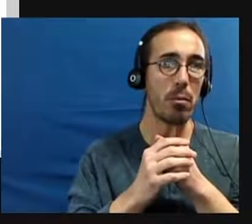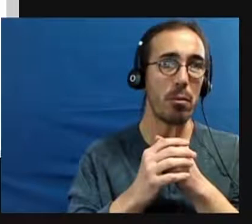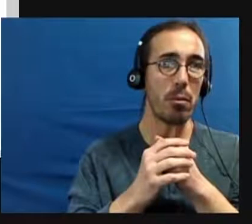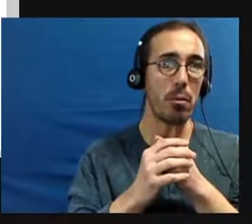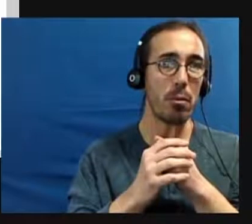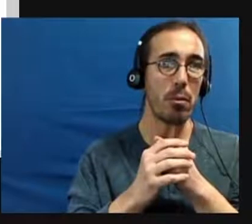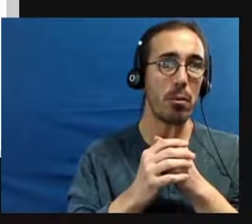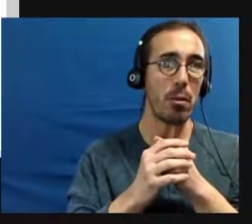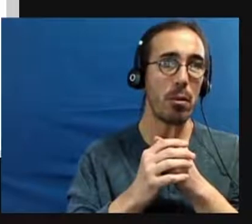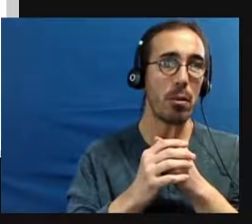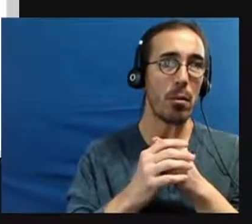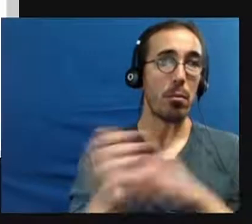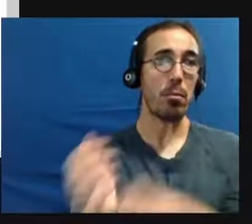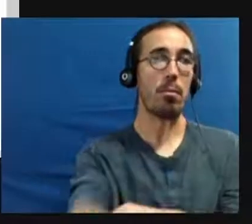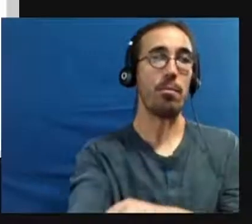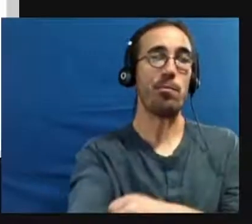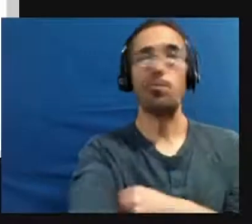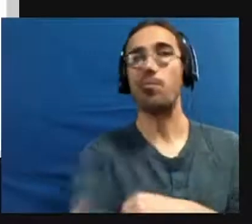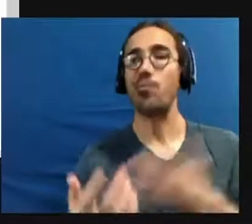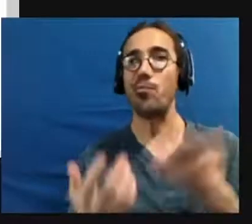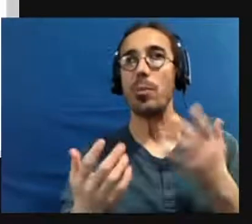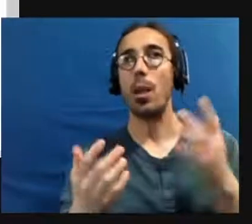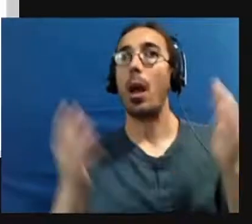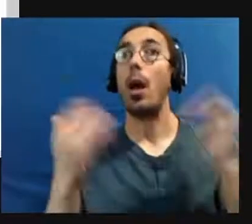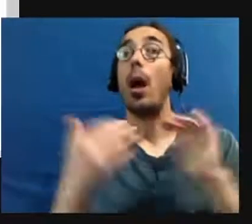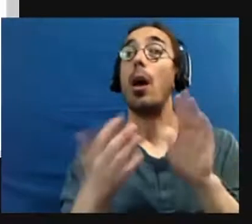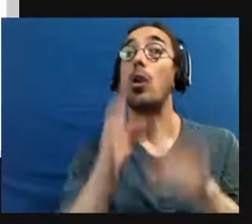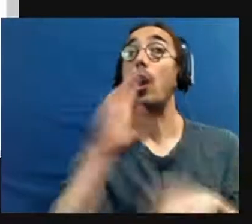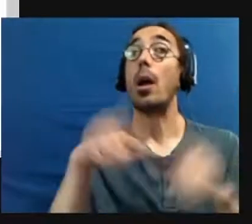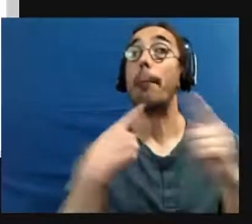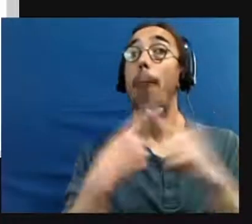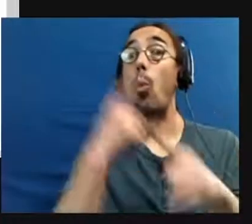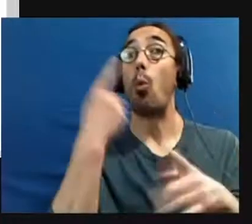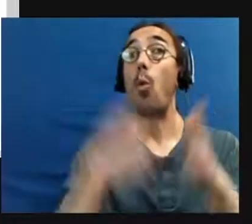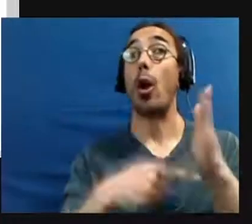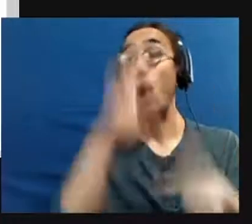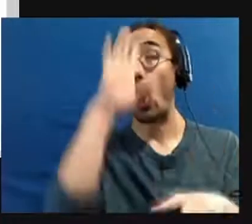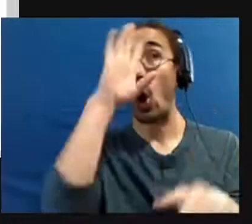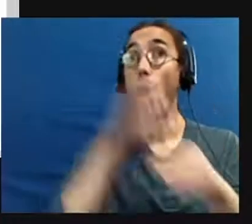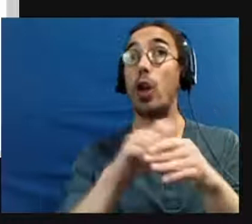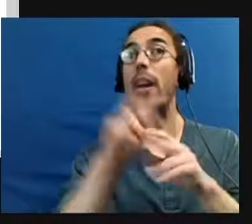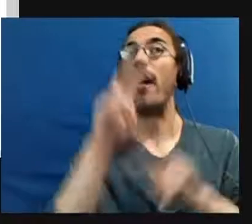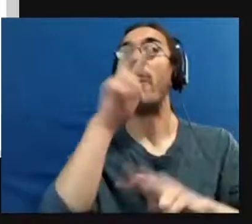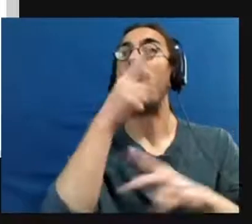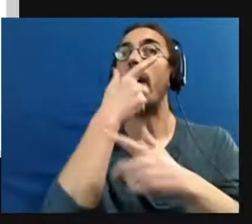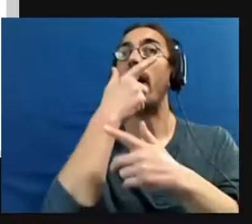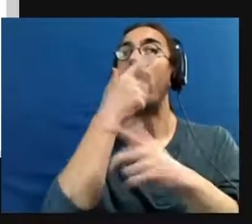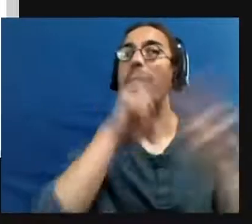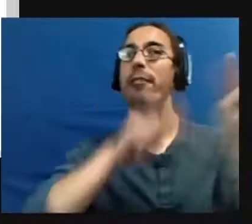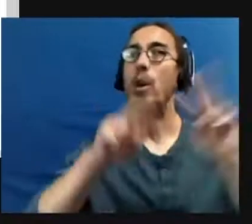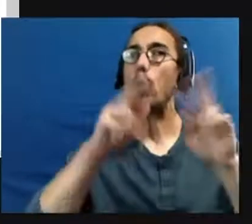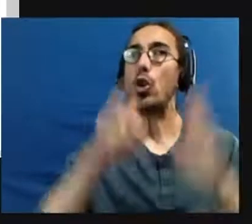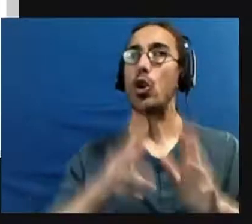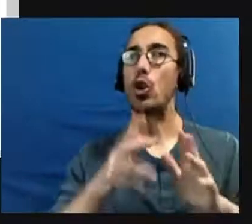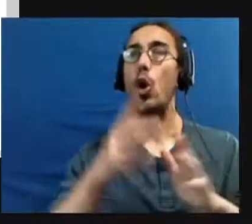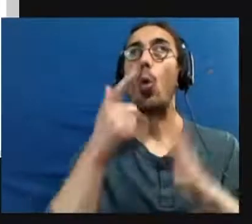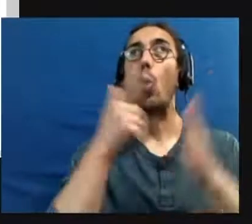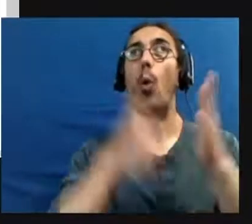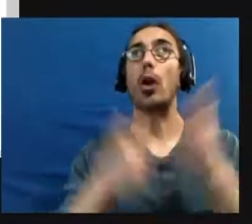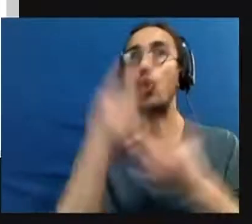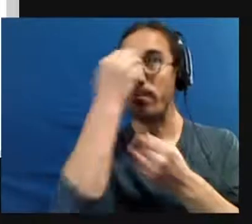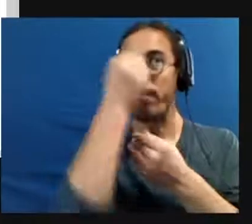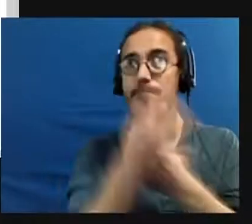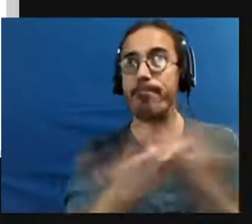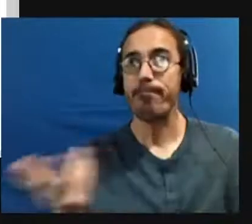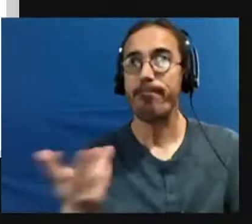So again, we're still kind of talking about what autistic viewers want us to know about representation and setting the stage for all of that. So I've got a